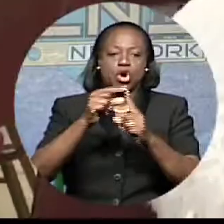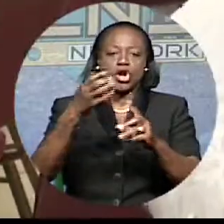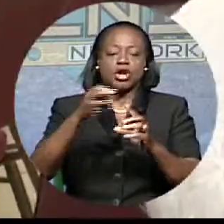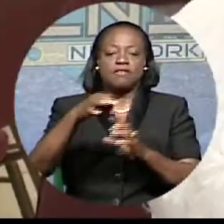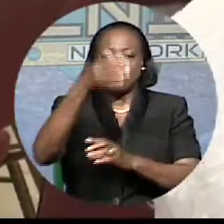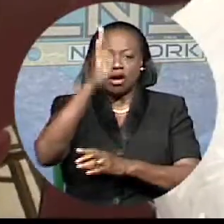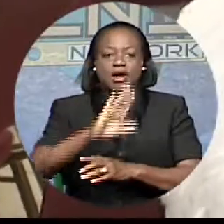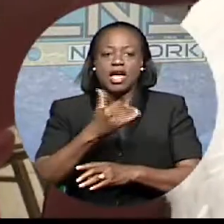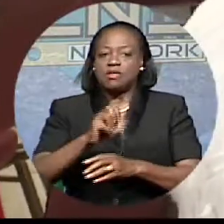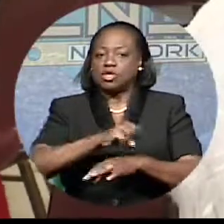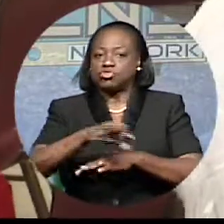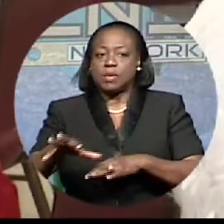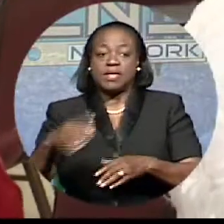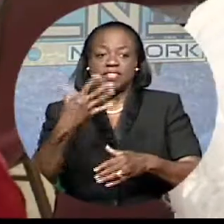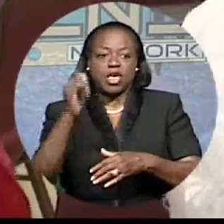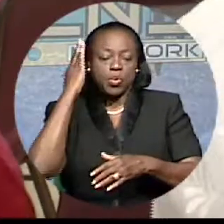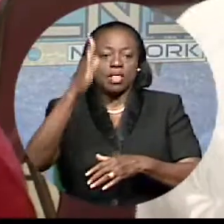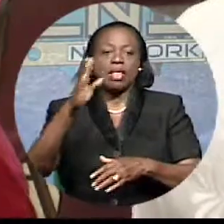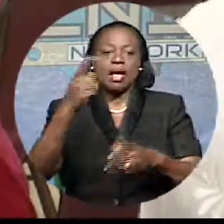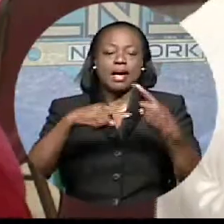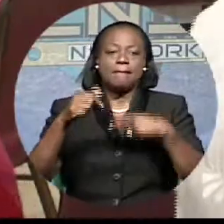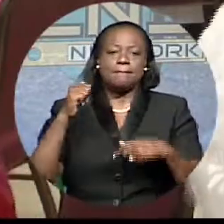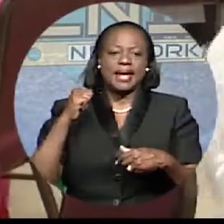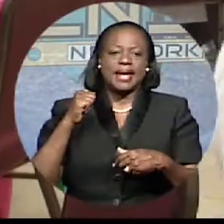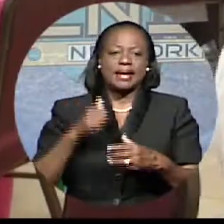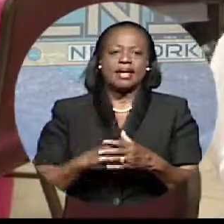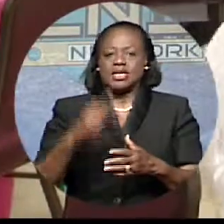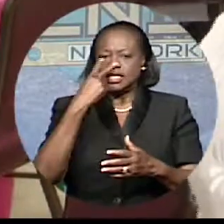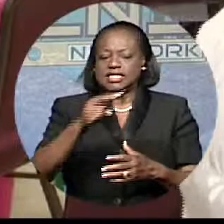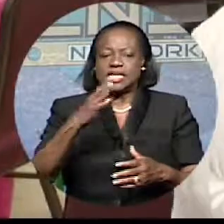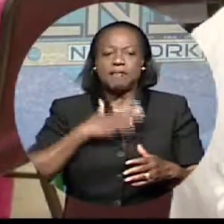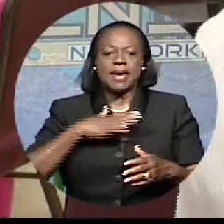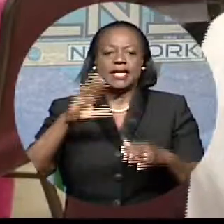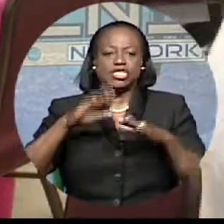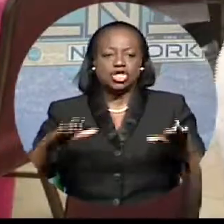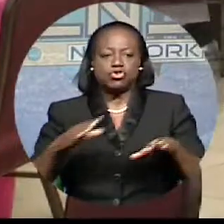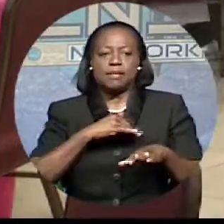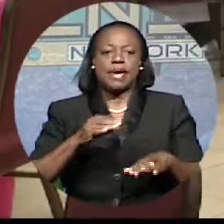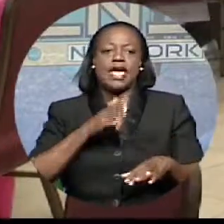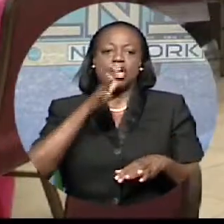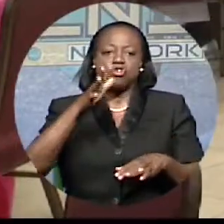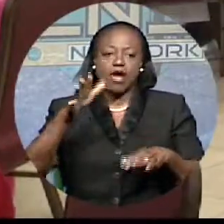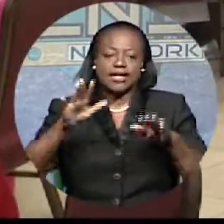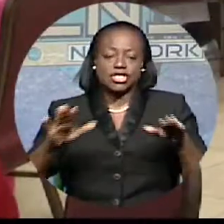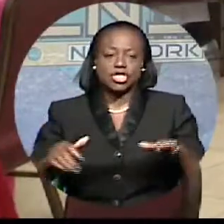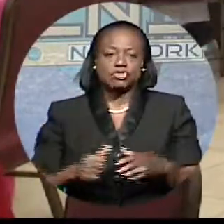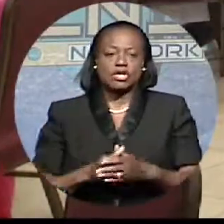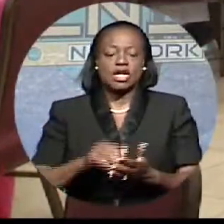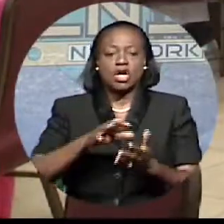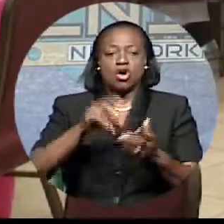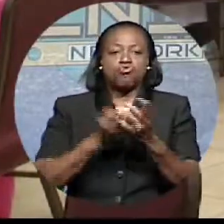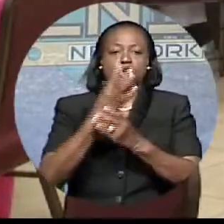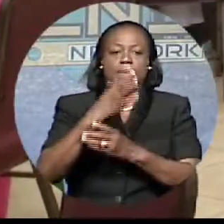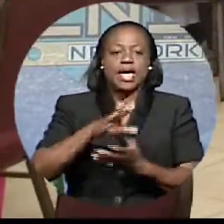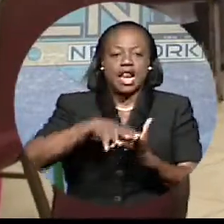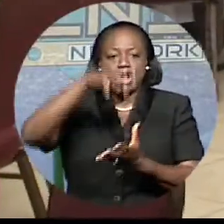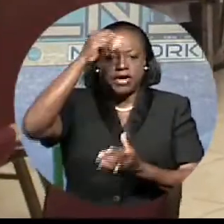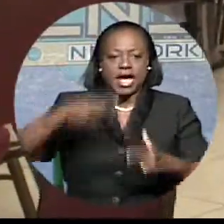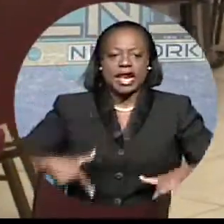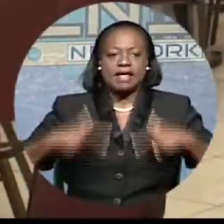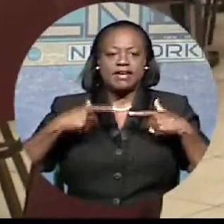back. Just to see my kids and grandkids, to see them growing and learning and living in the fear of the